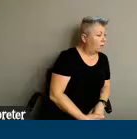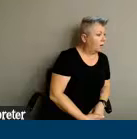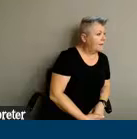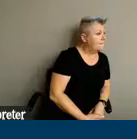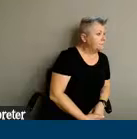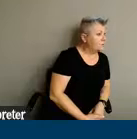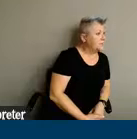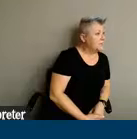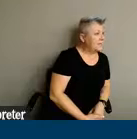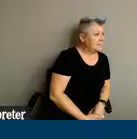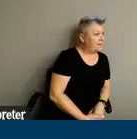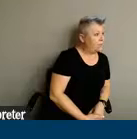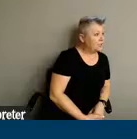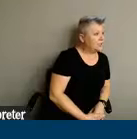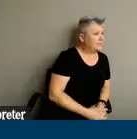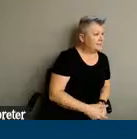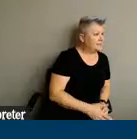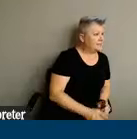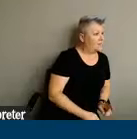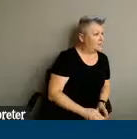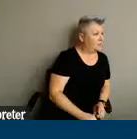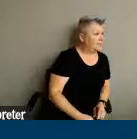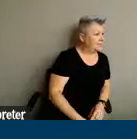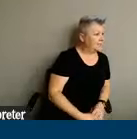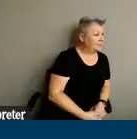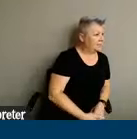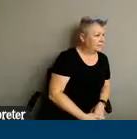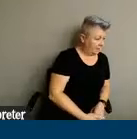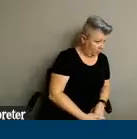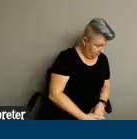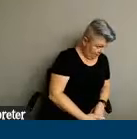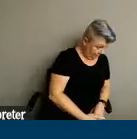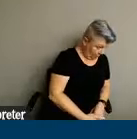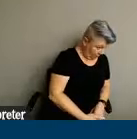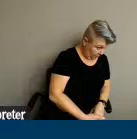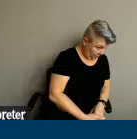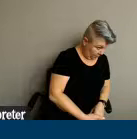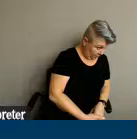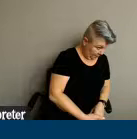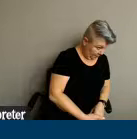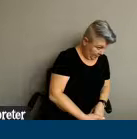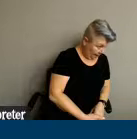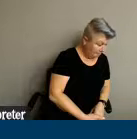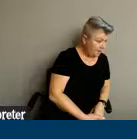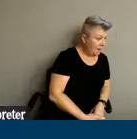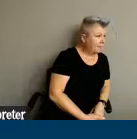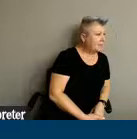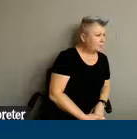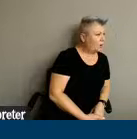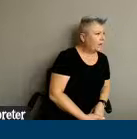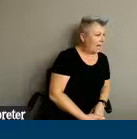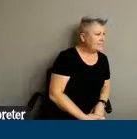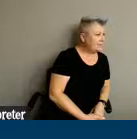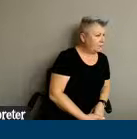Yes, have an also, yeah. But it's, whatever they're doing.